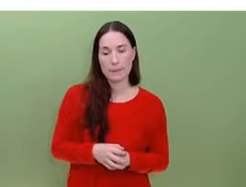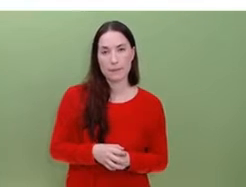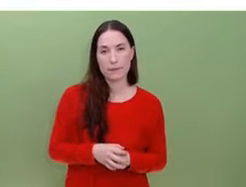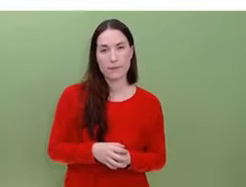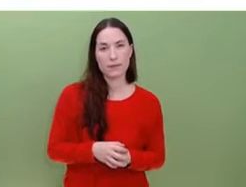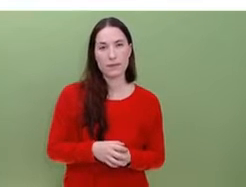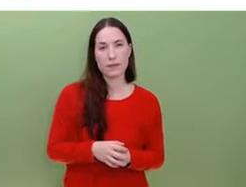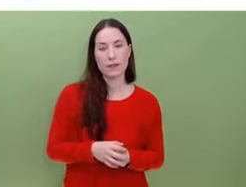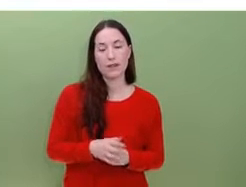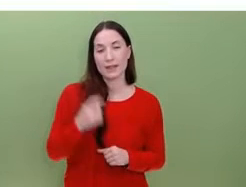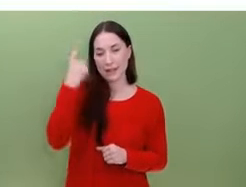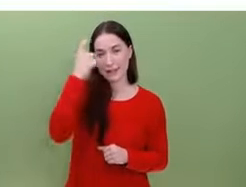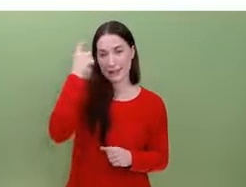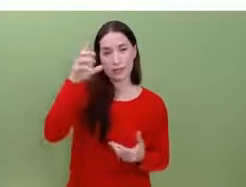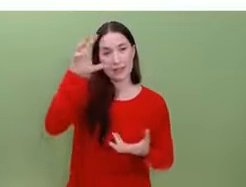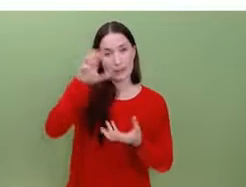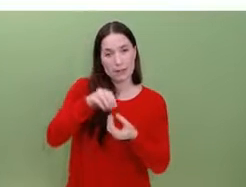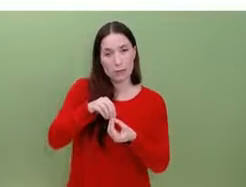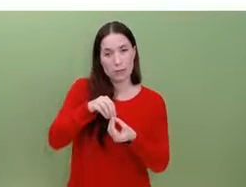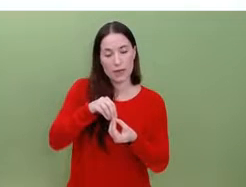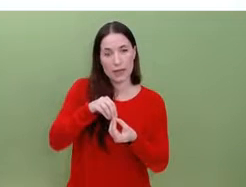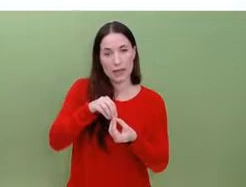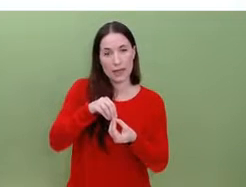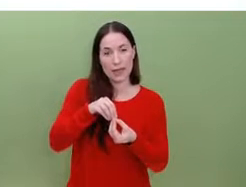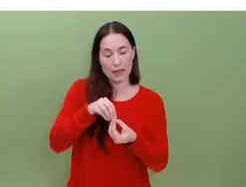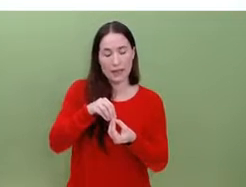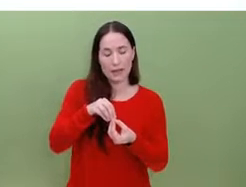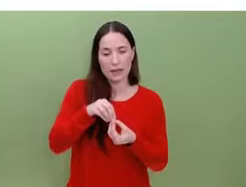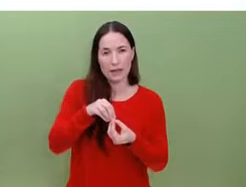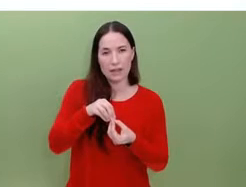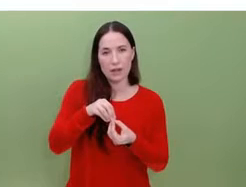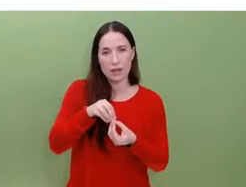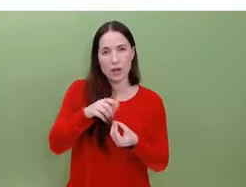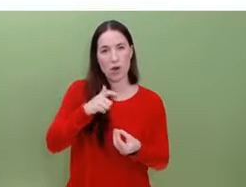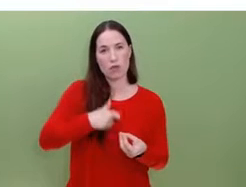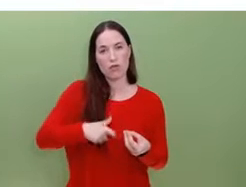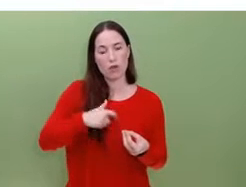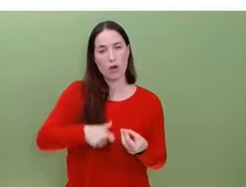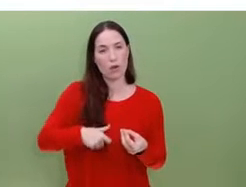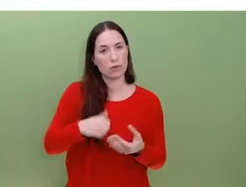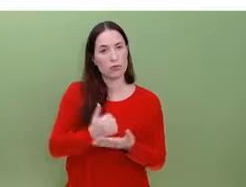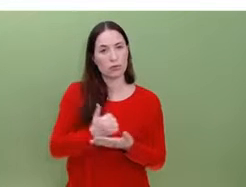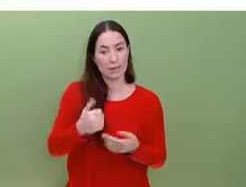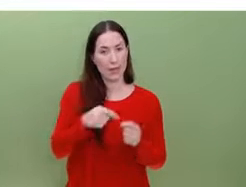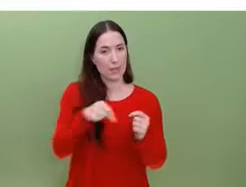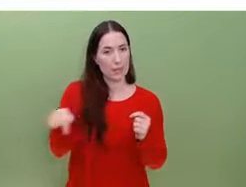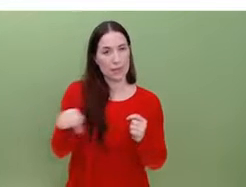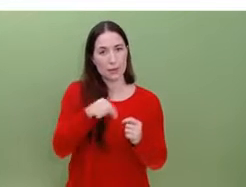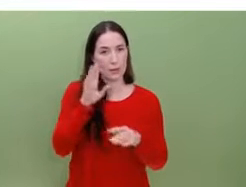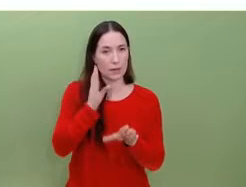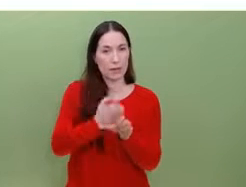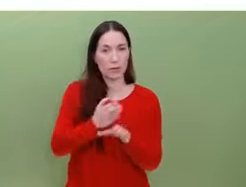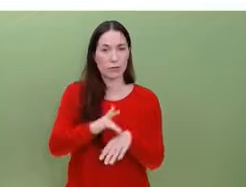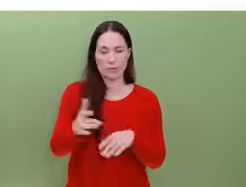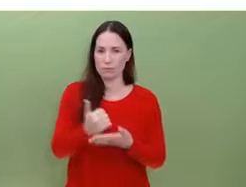my summary is that these are great roles within this great week of psychological professions. They can be